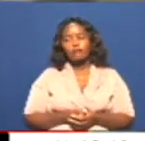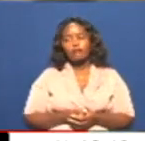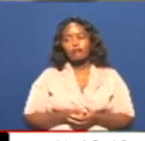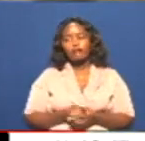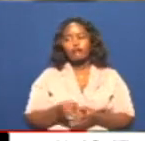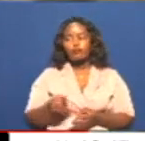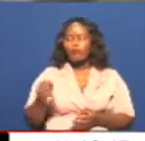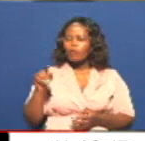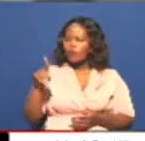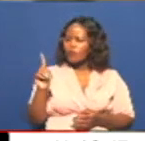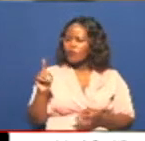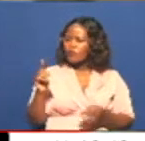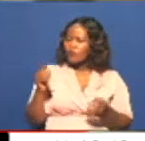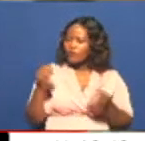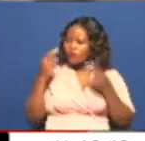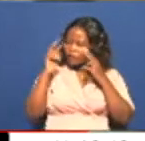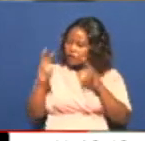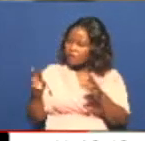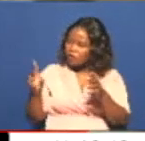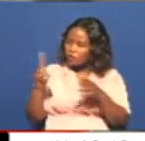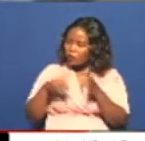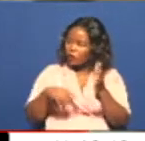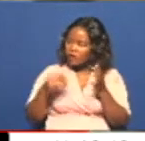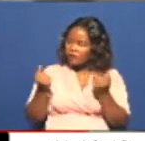you'll actually see how it happens